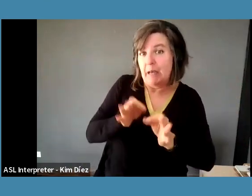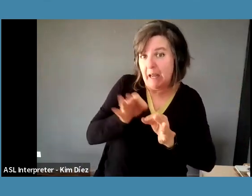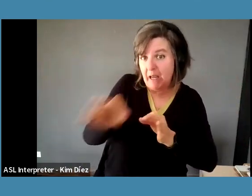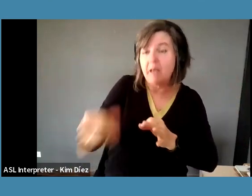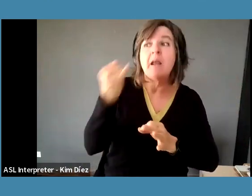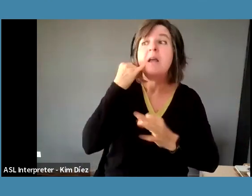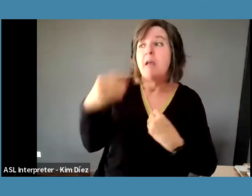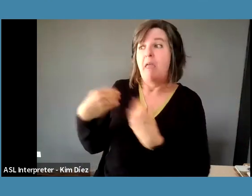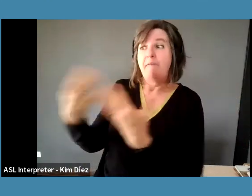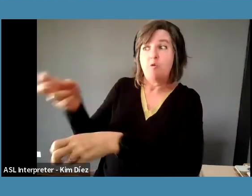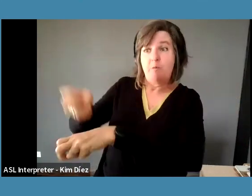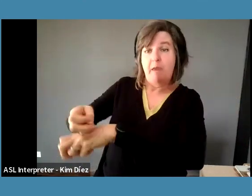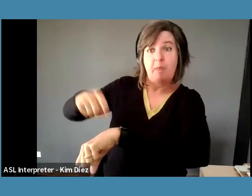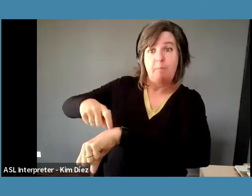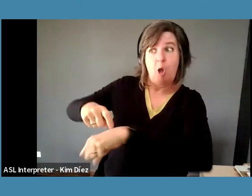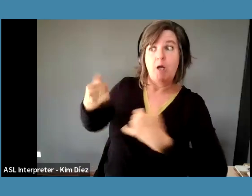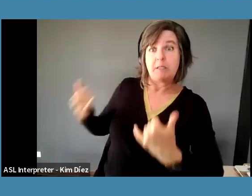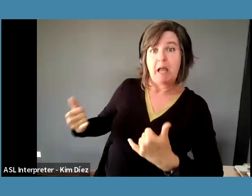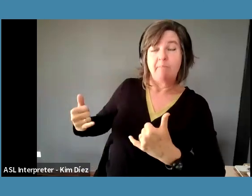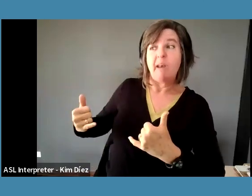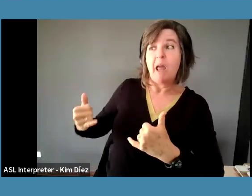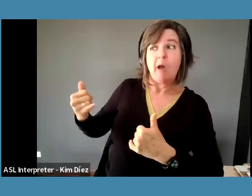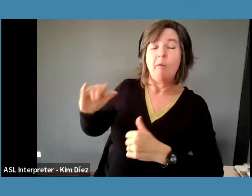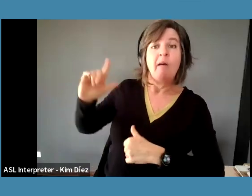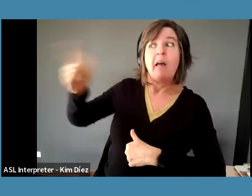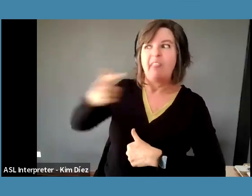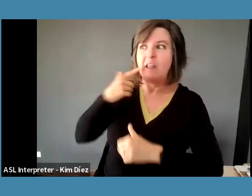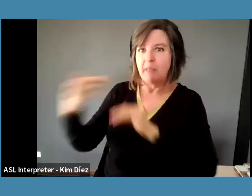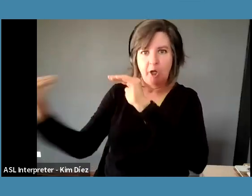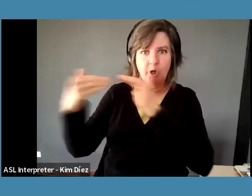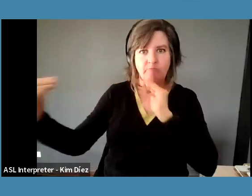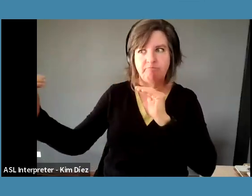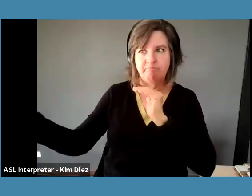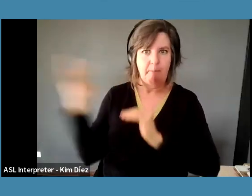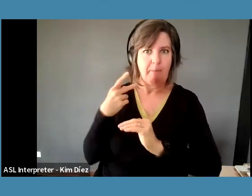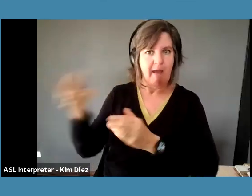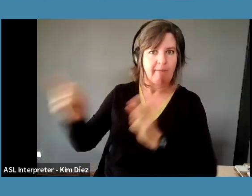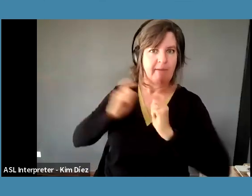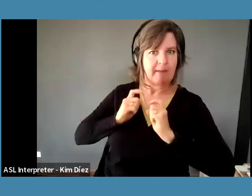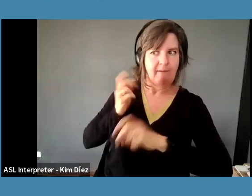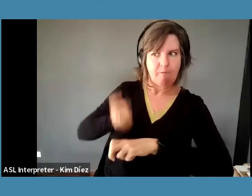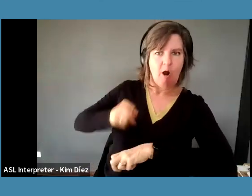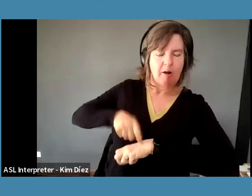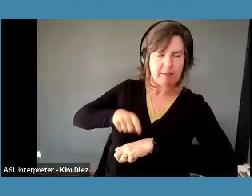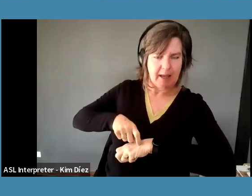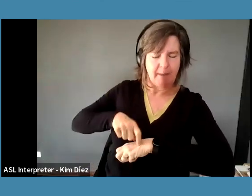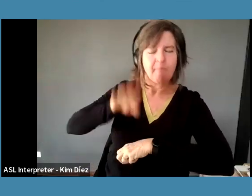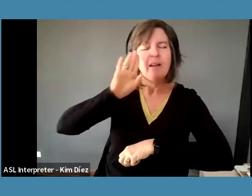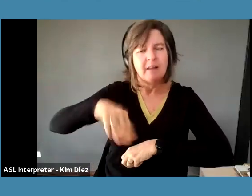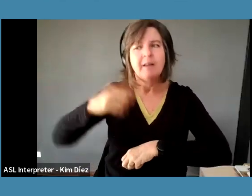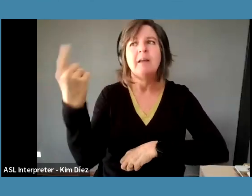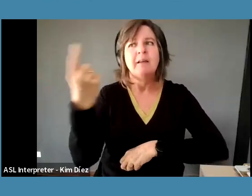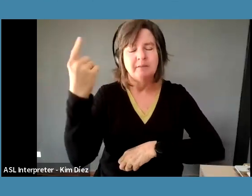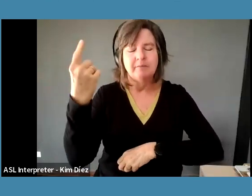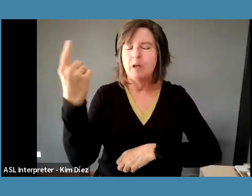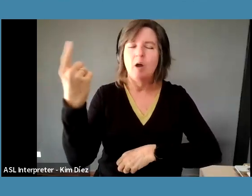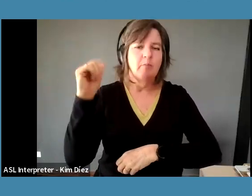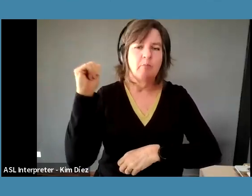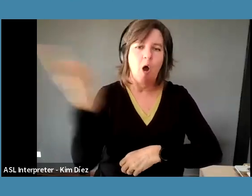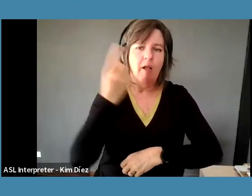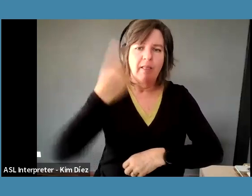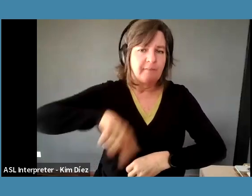time now, they might give you a hard time later. And stuff comes up for all of us. So no, you don't have to grant it or agree to